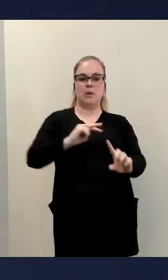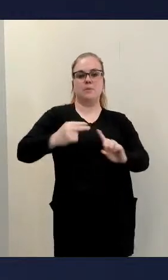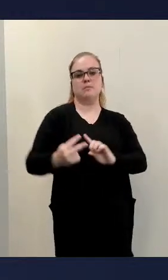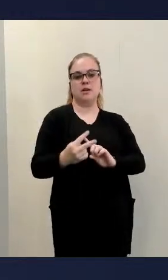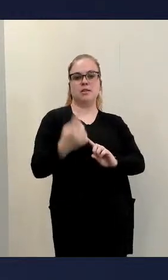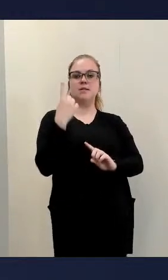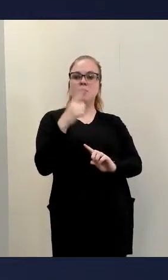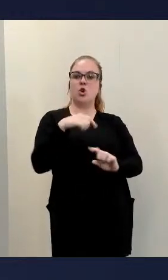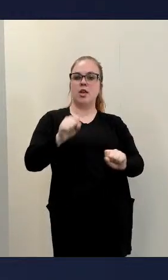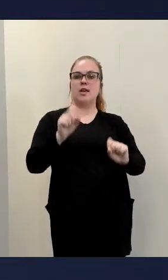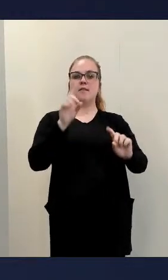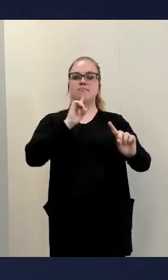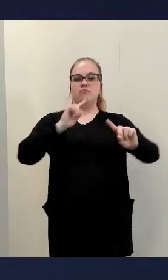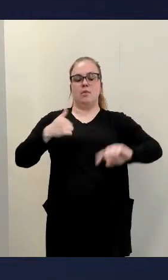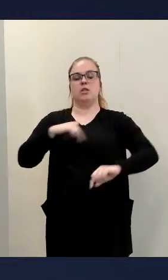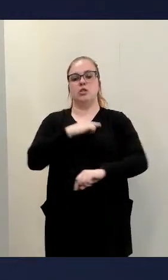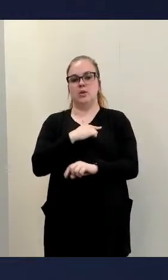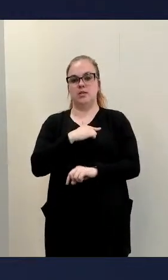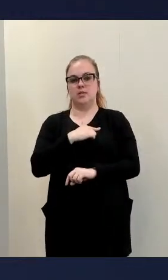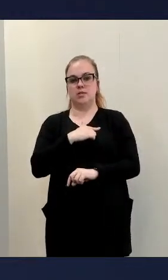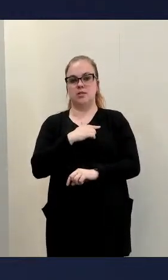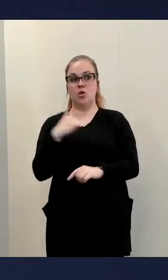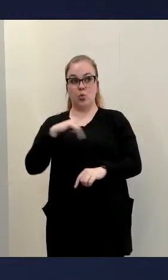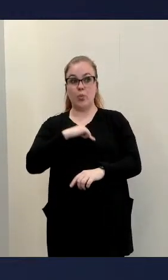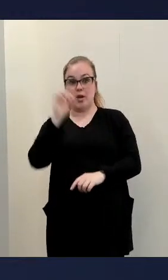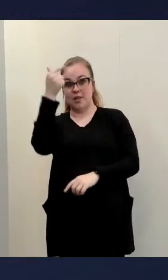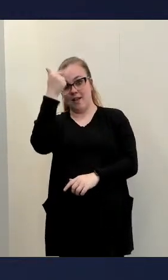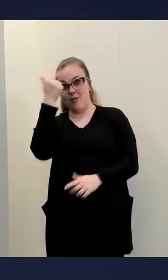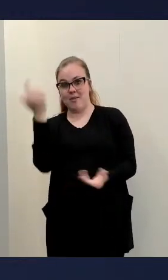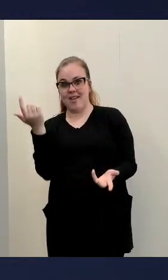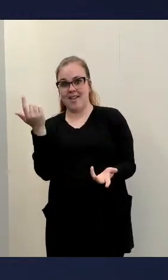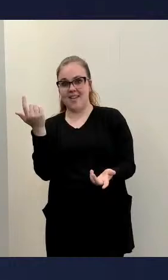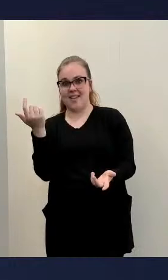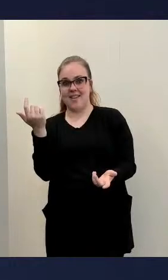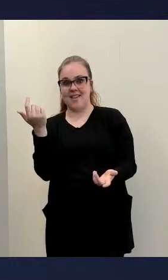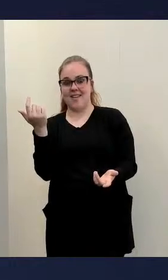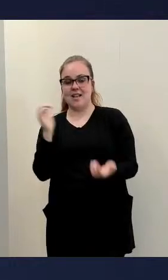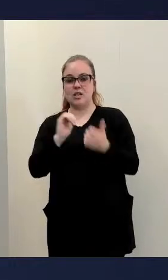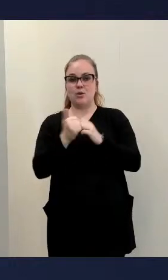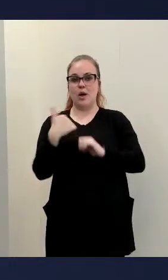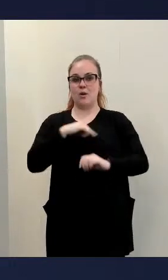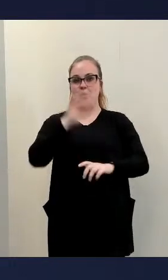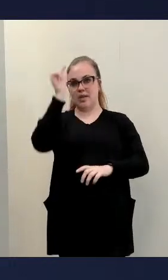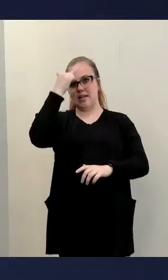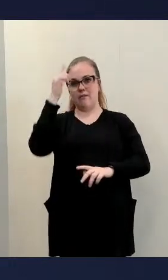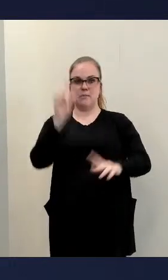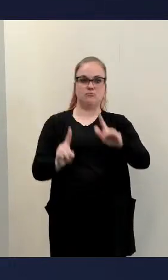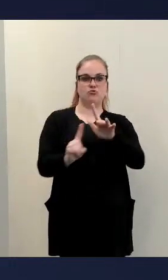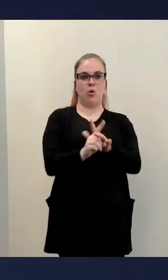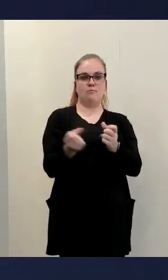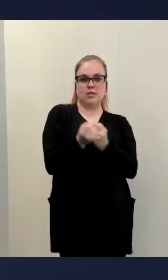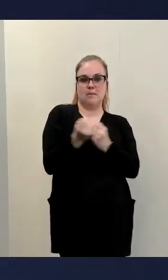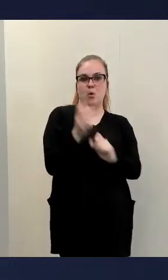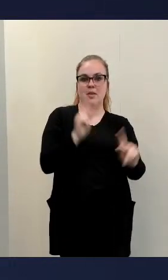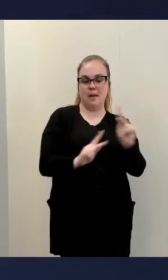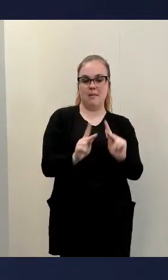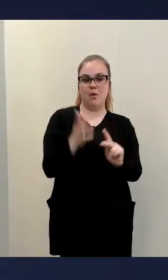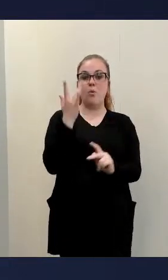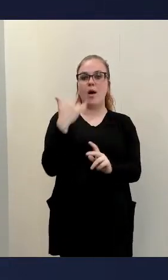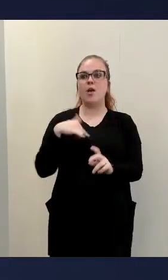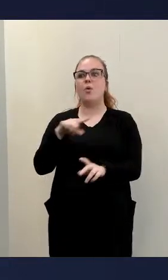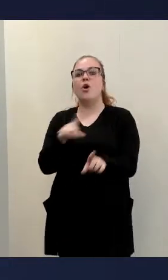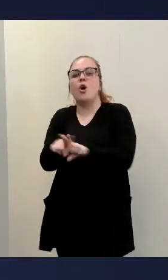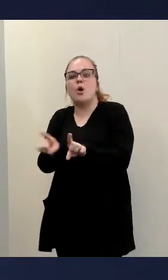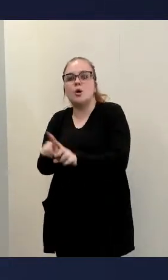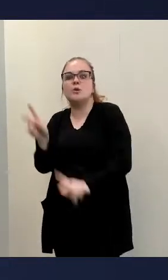to receiving from us. We are the government. And so how do we as the government show up for the people? Because we are also the